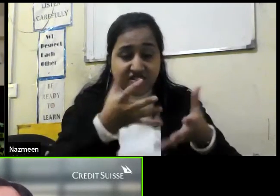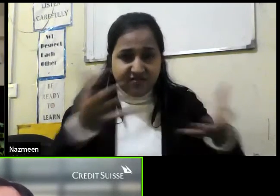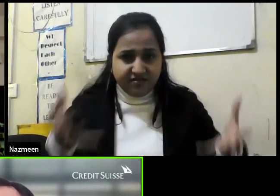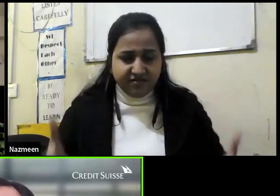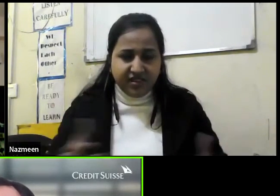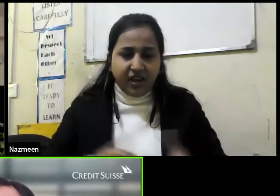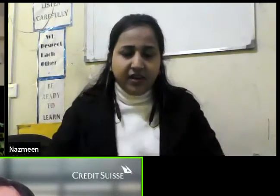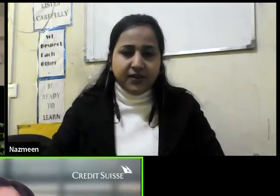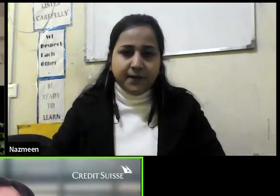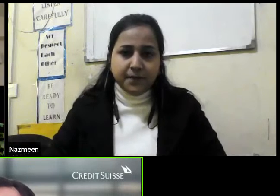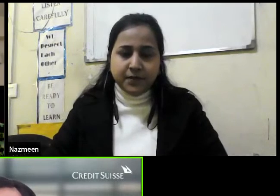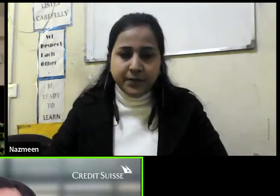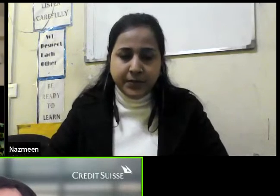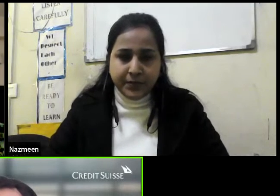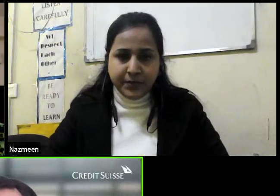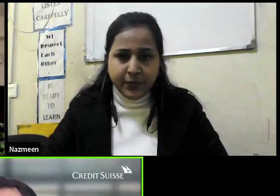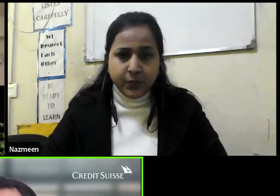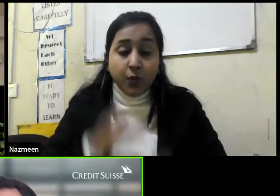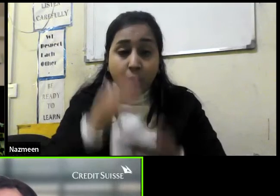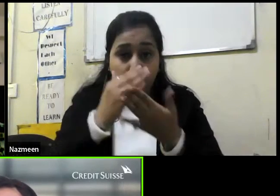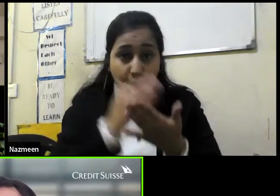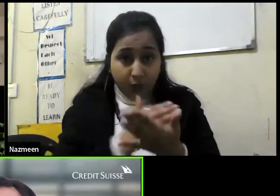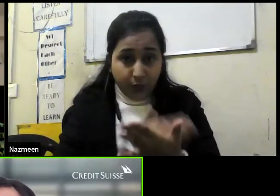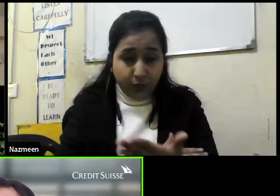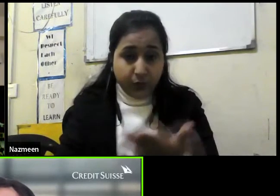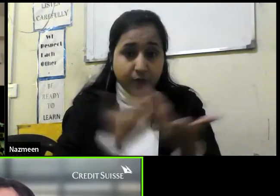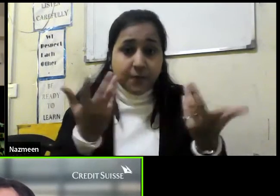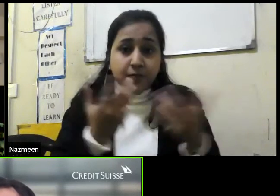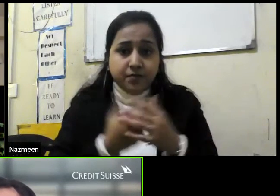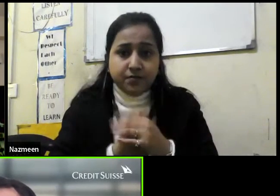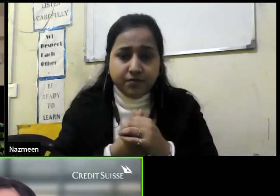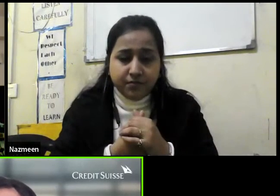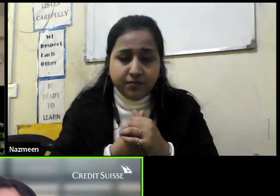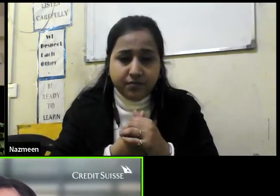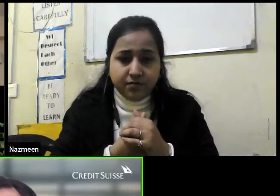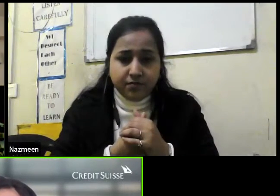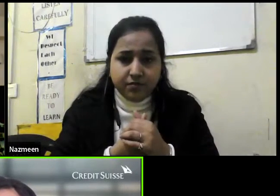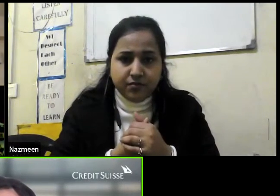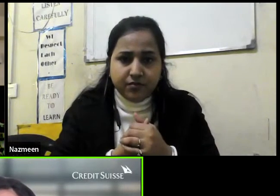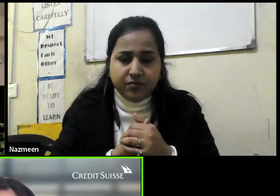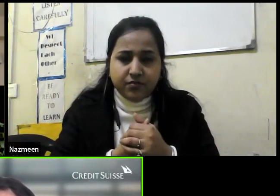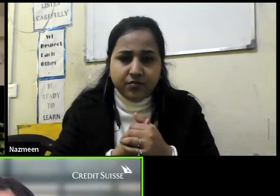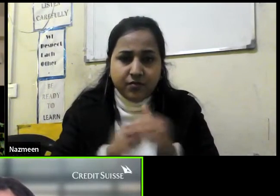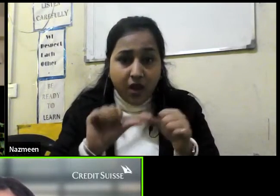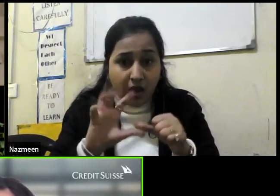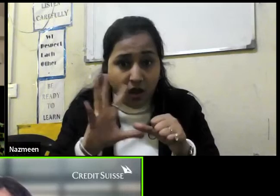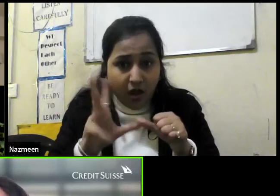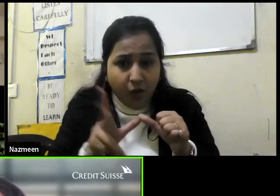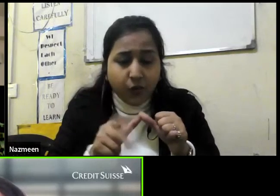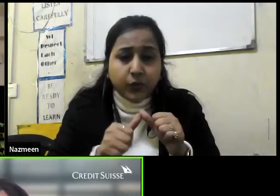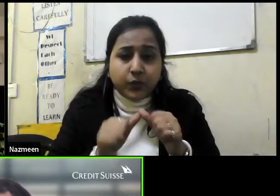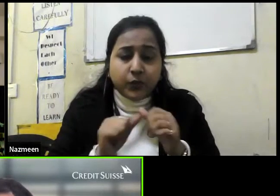So I think our programs are also taking into account,